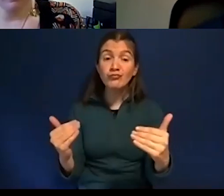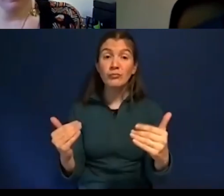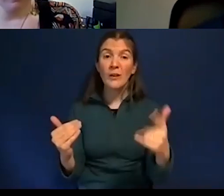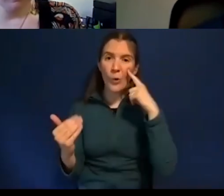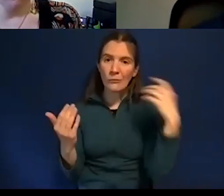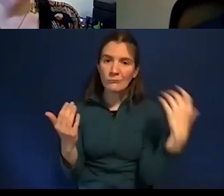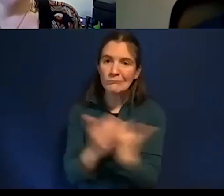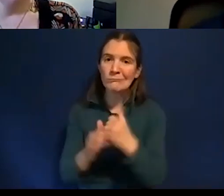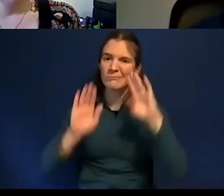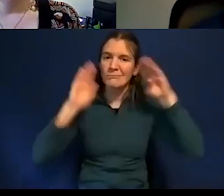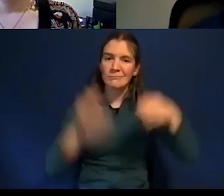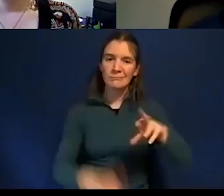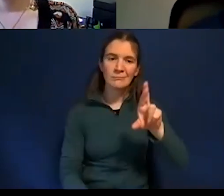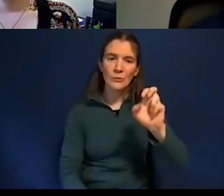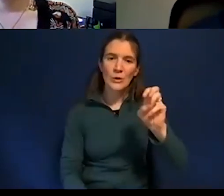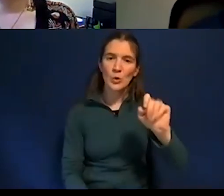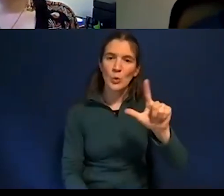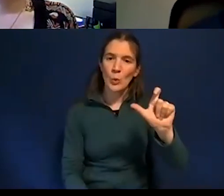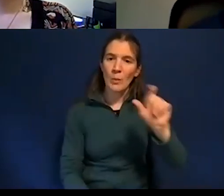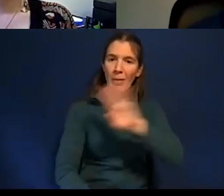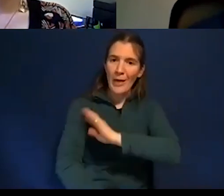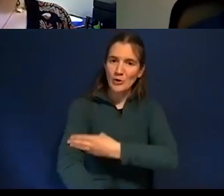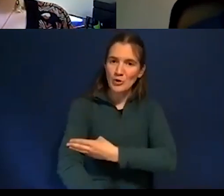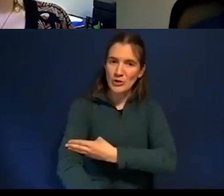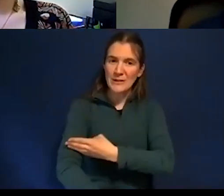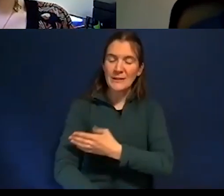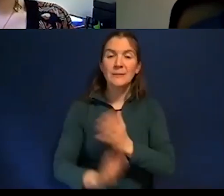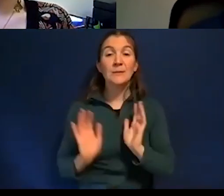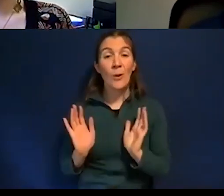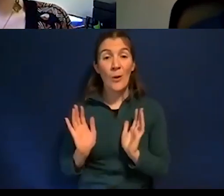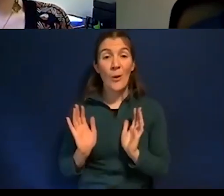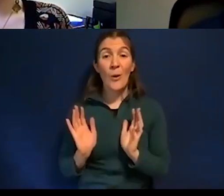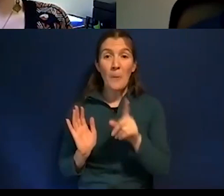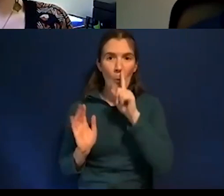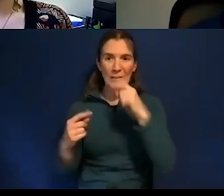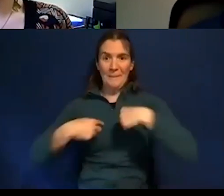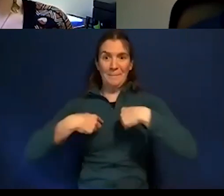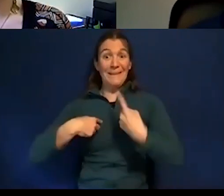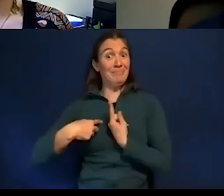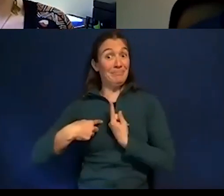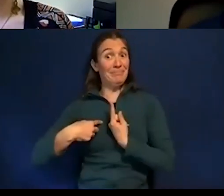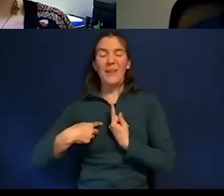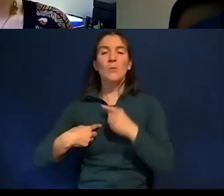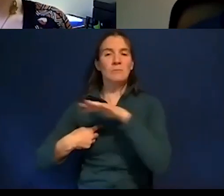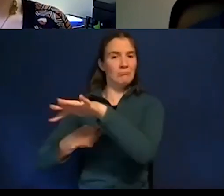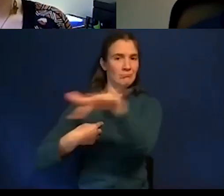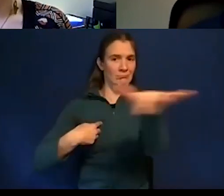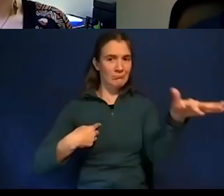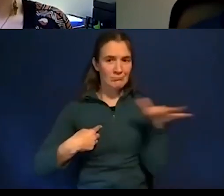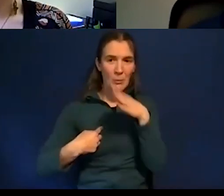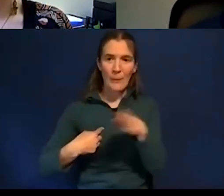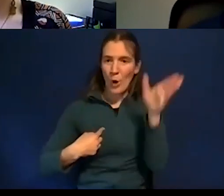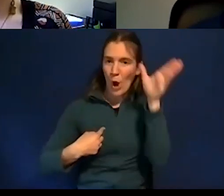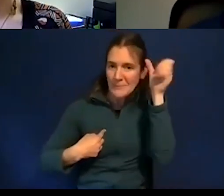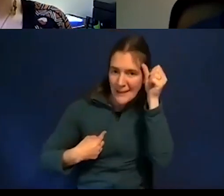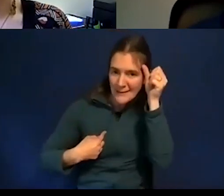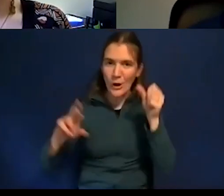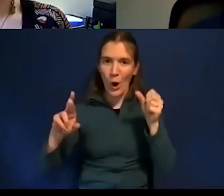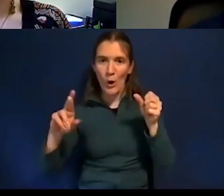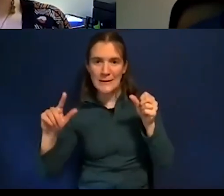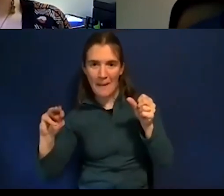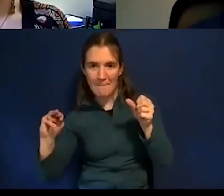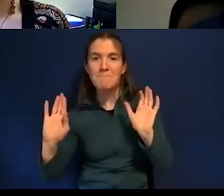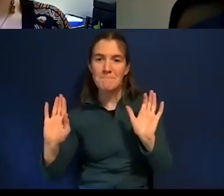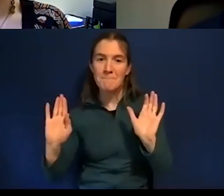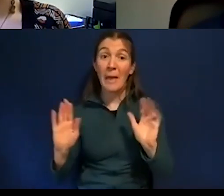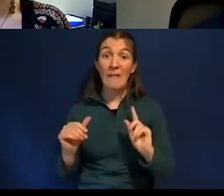renewable energy. So it wasn't, you know, it wasn't me, it was Brattleboro Common Sense and the RTM. And at first